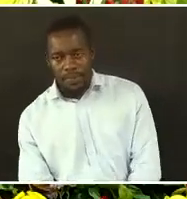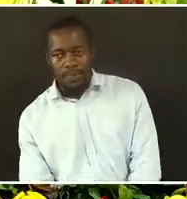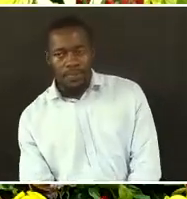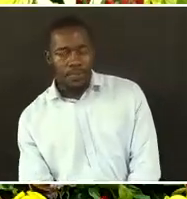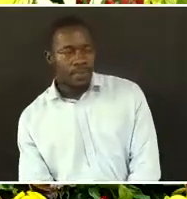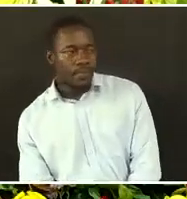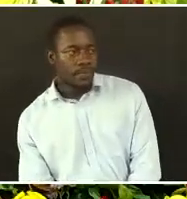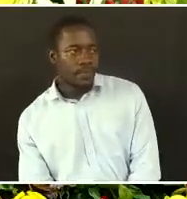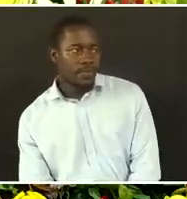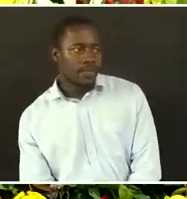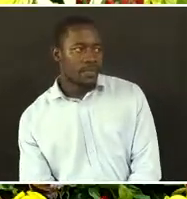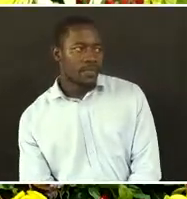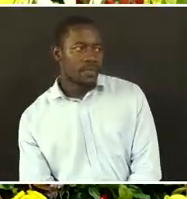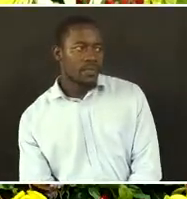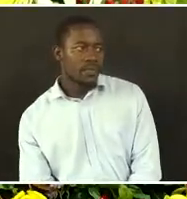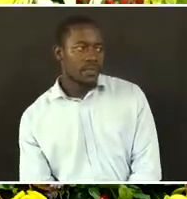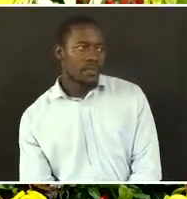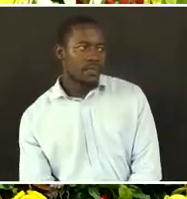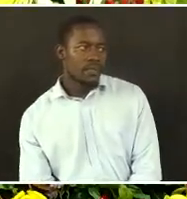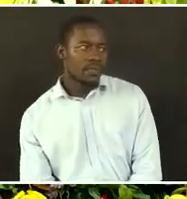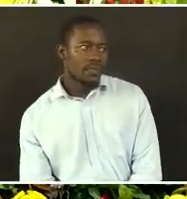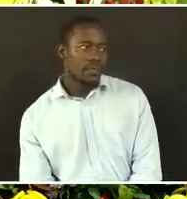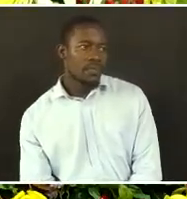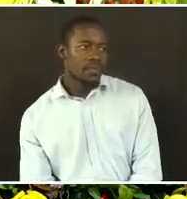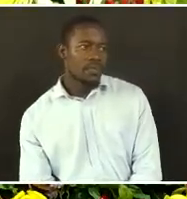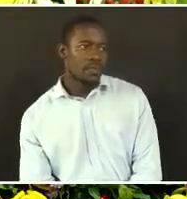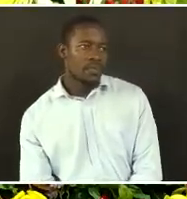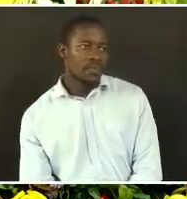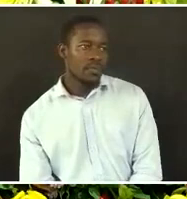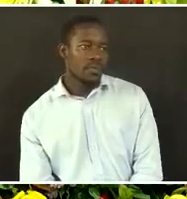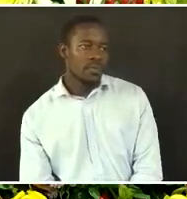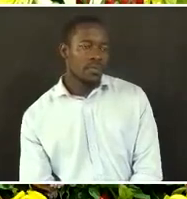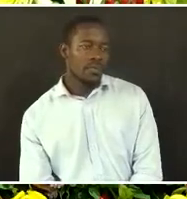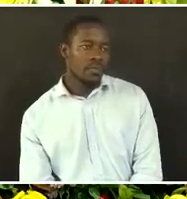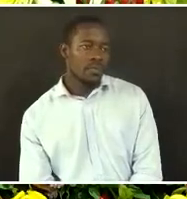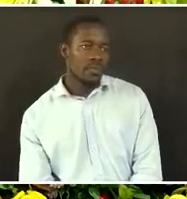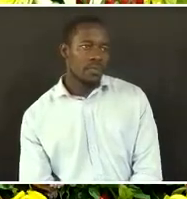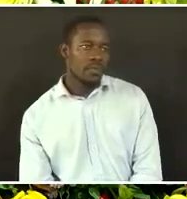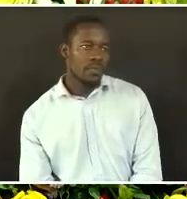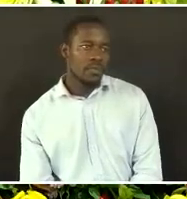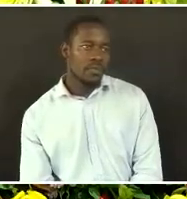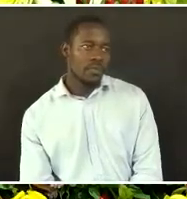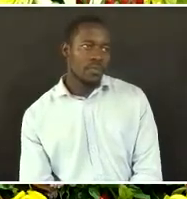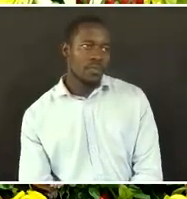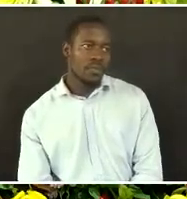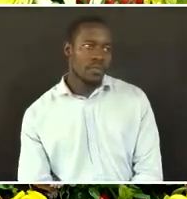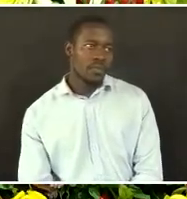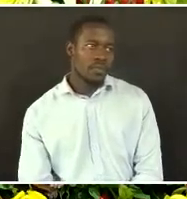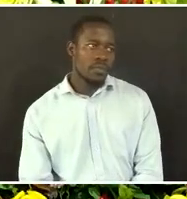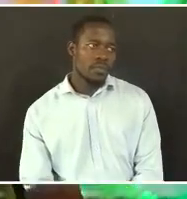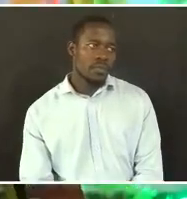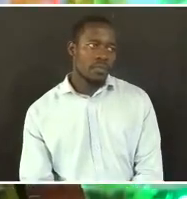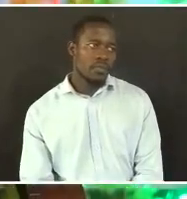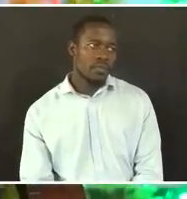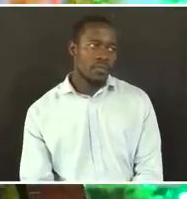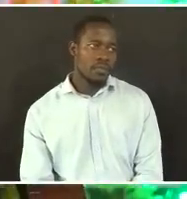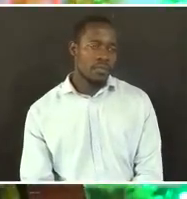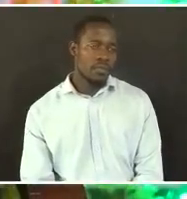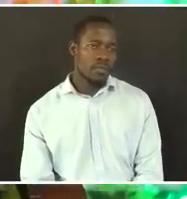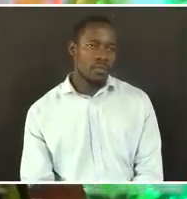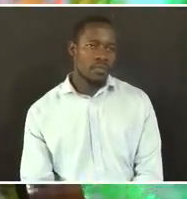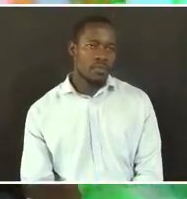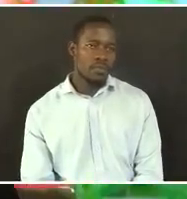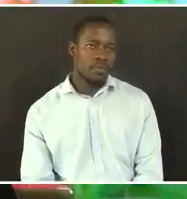shots. Okay. As we close the Thank program. You very much. Yeah, I think our time is far spent, and we should be finalizing.